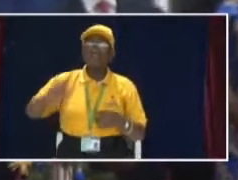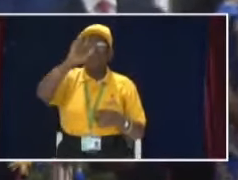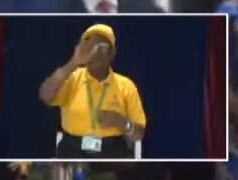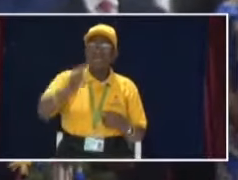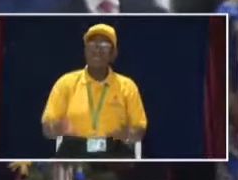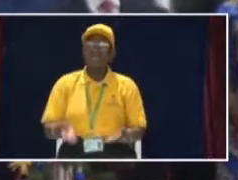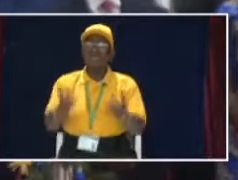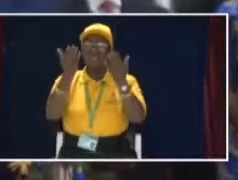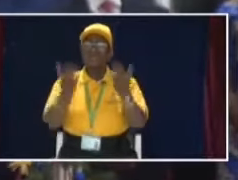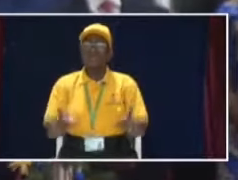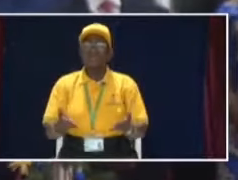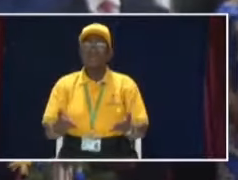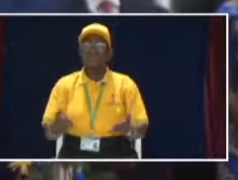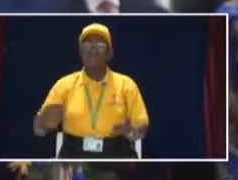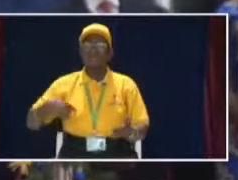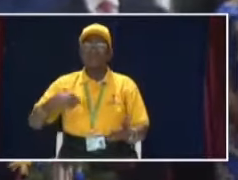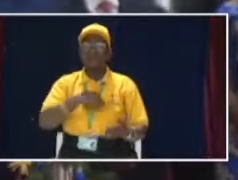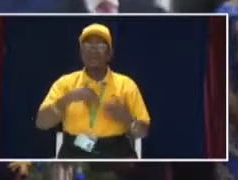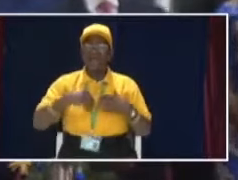We have bantamweight.